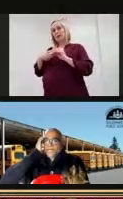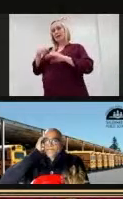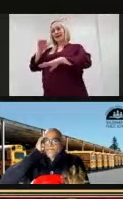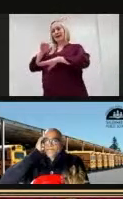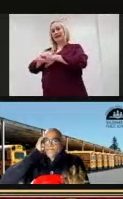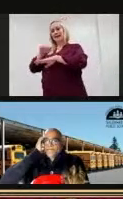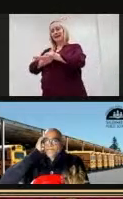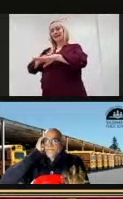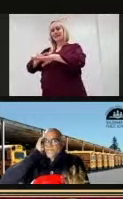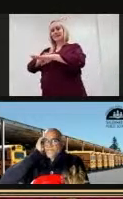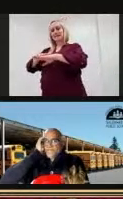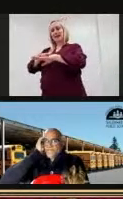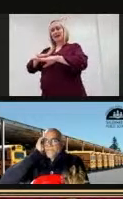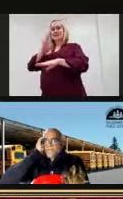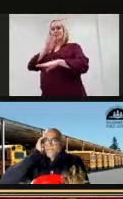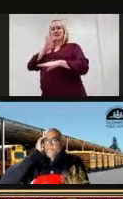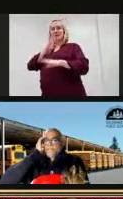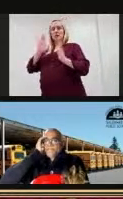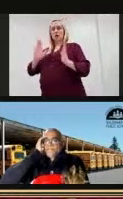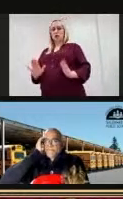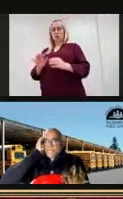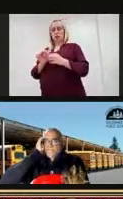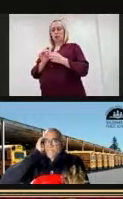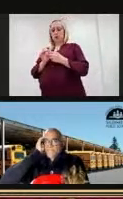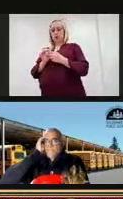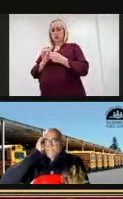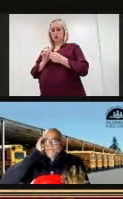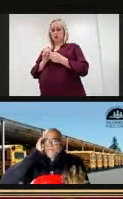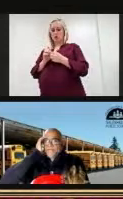native speakers. So,